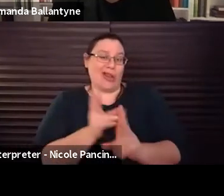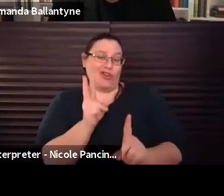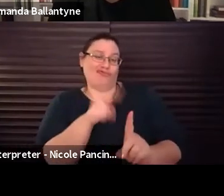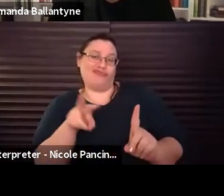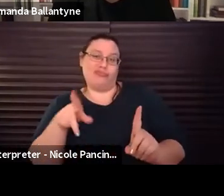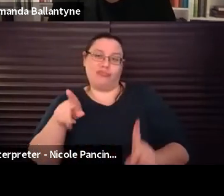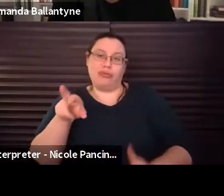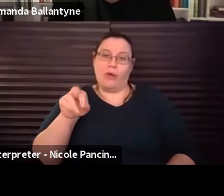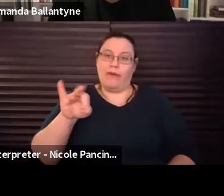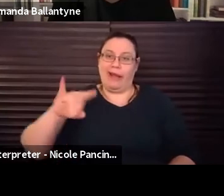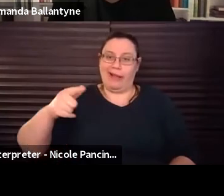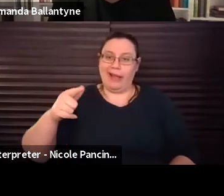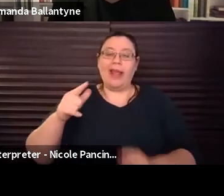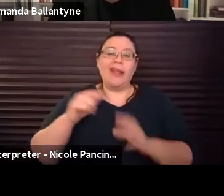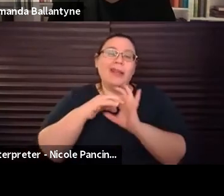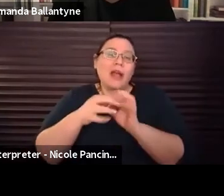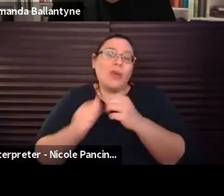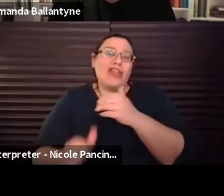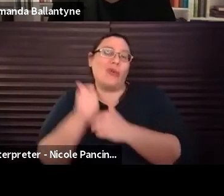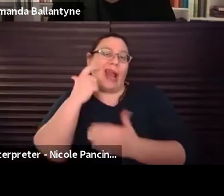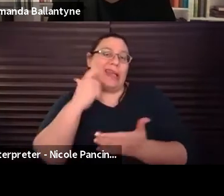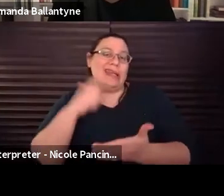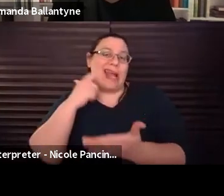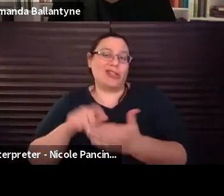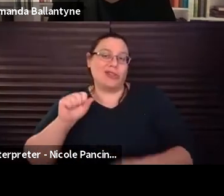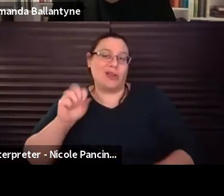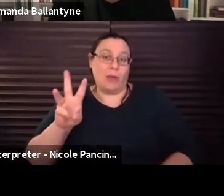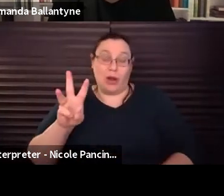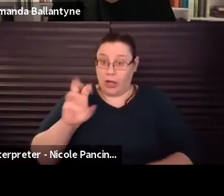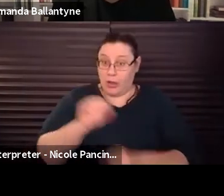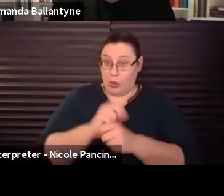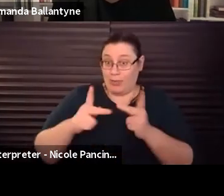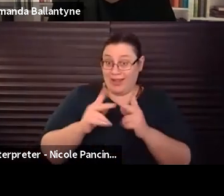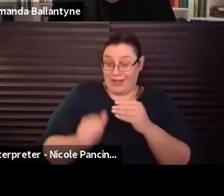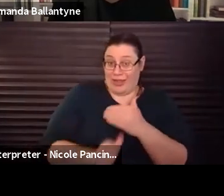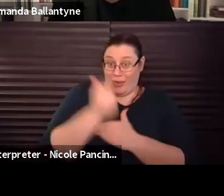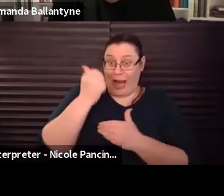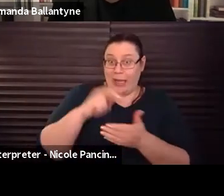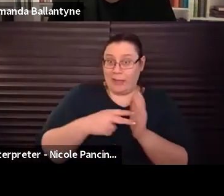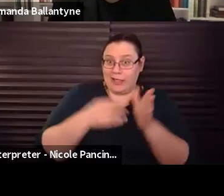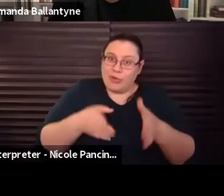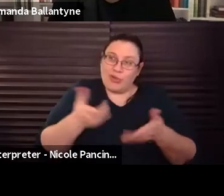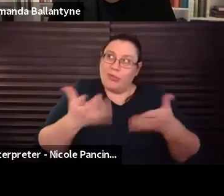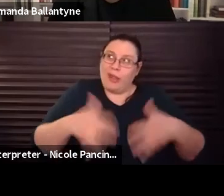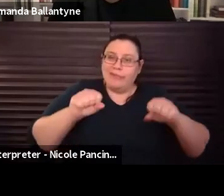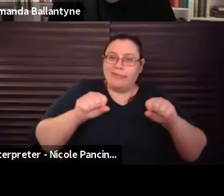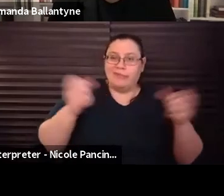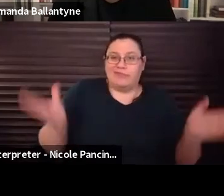it's built on threat detection software. And in the workplace, that threat is essentially the person who might organize the